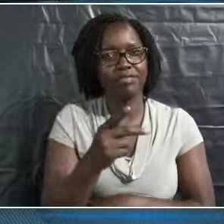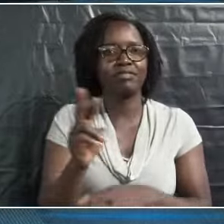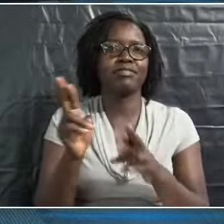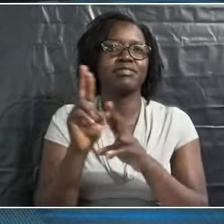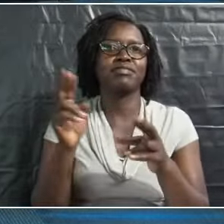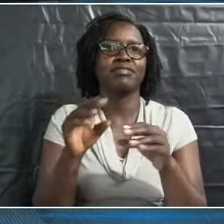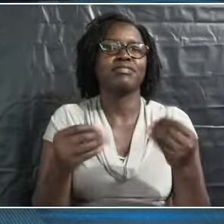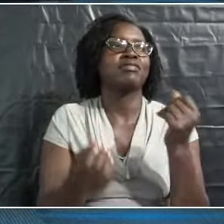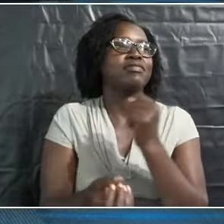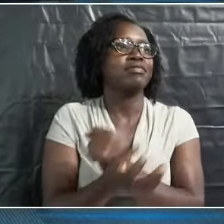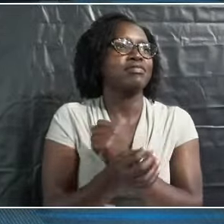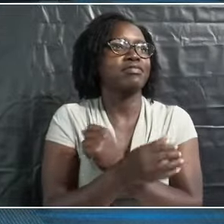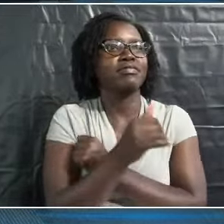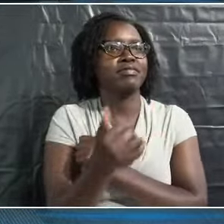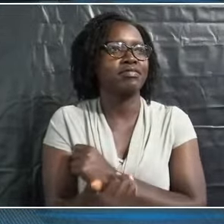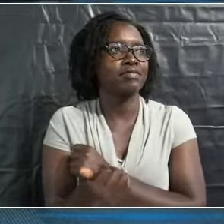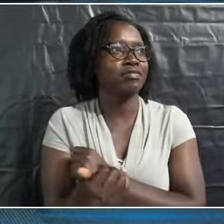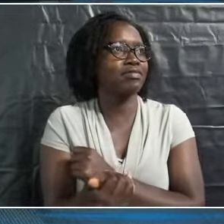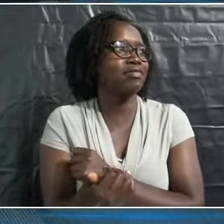to offer advice to the other.